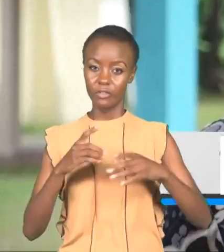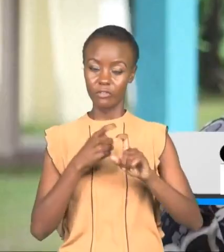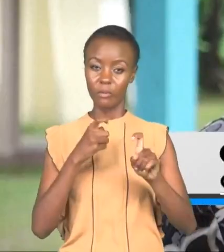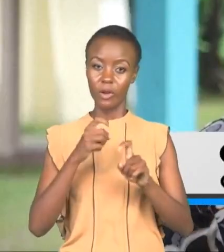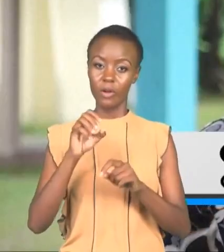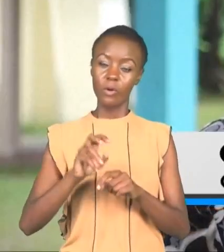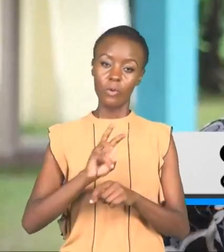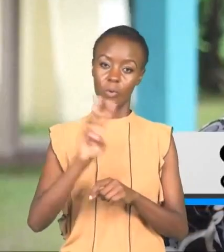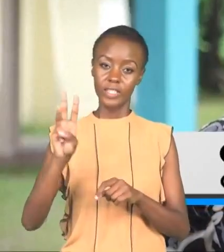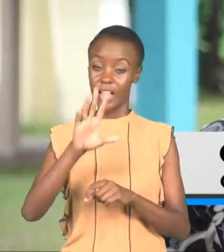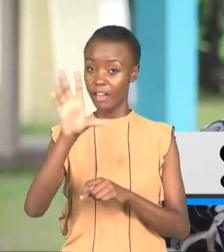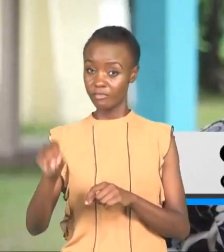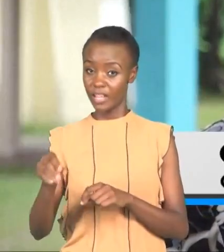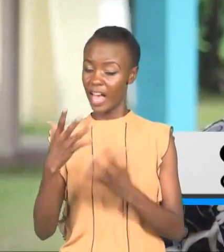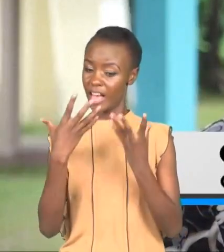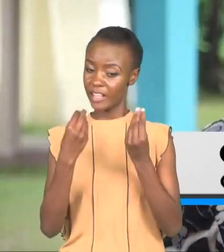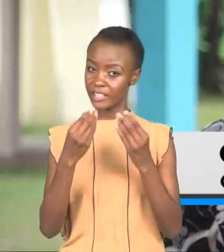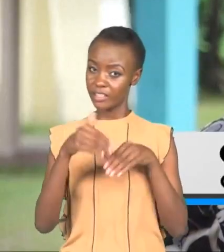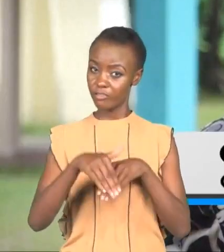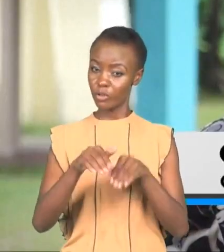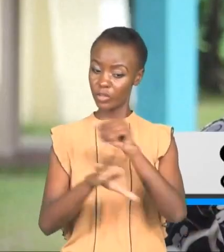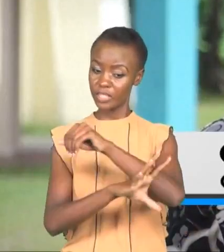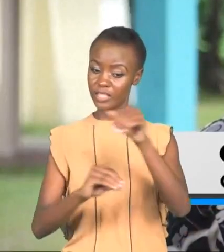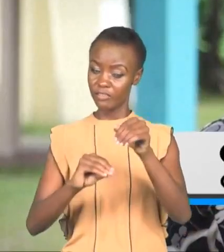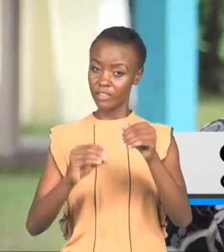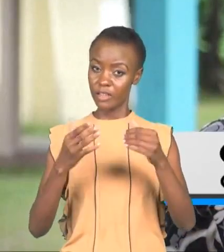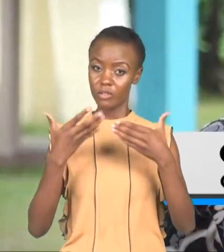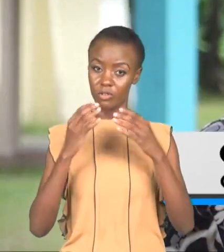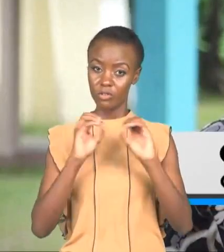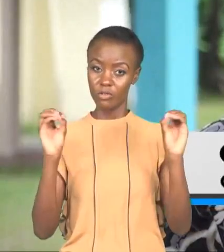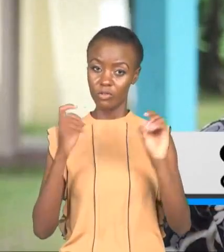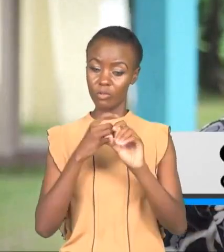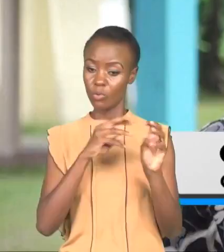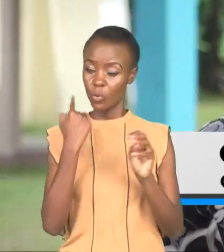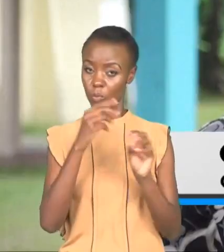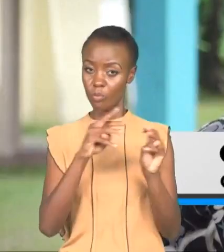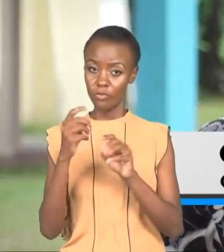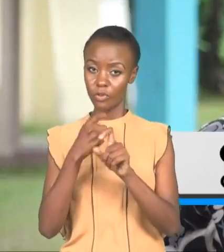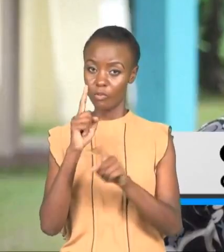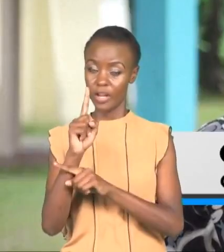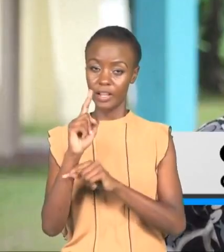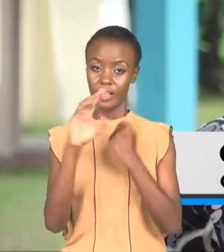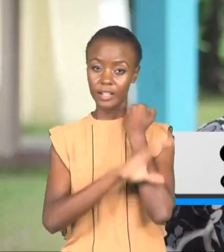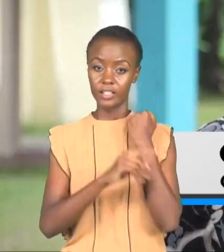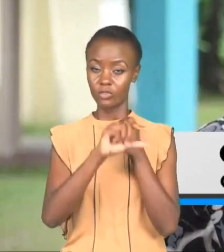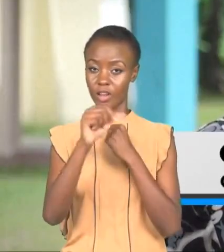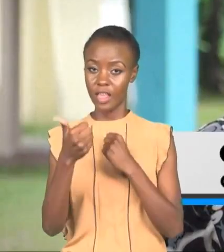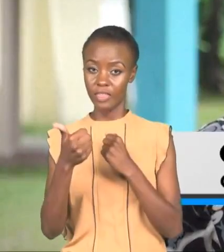Africa. So it's not always easy to follow traffickers and children going from one country to another, crossing through another country I won't